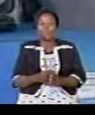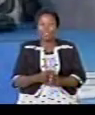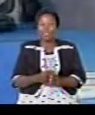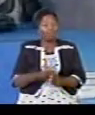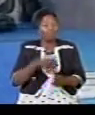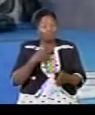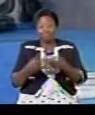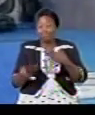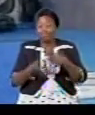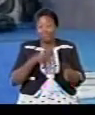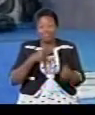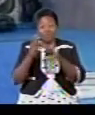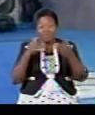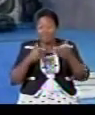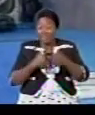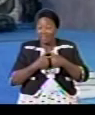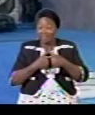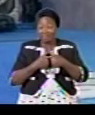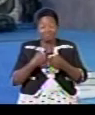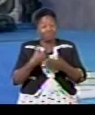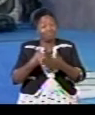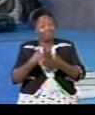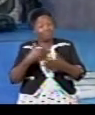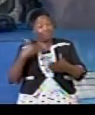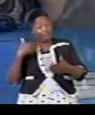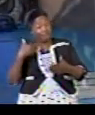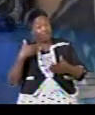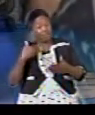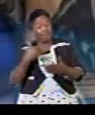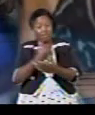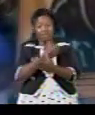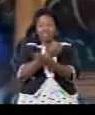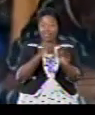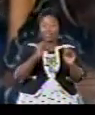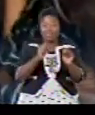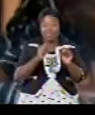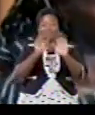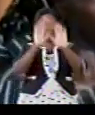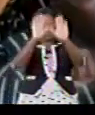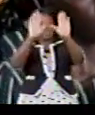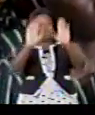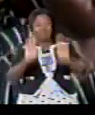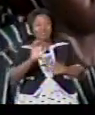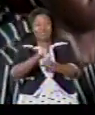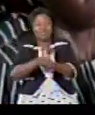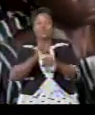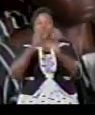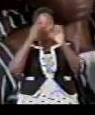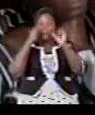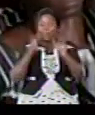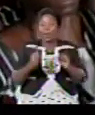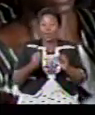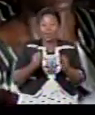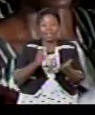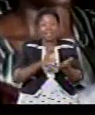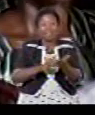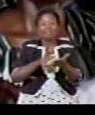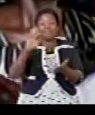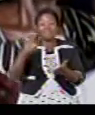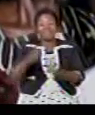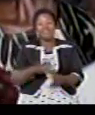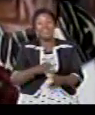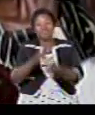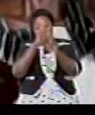Whatever you have had before, salvation, miracle, power, glory,